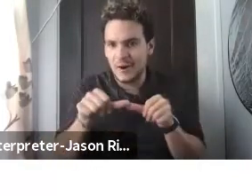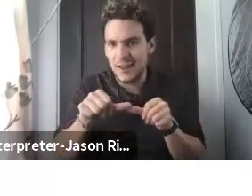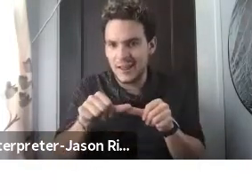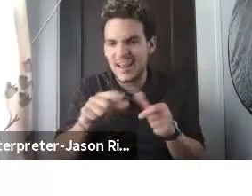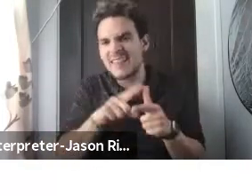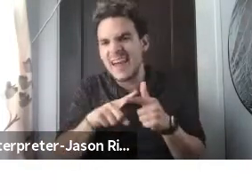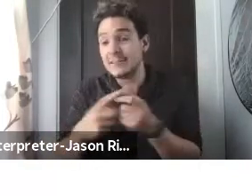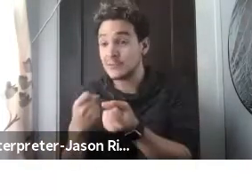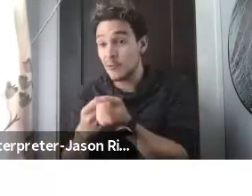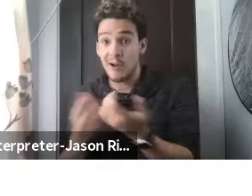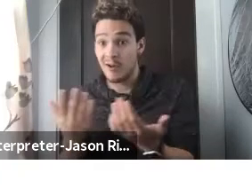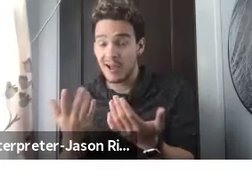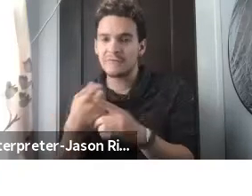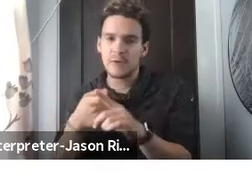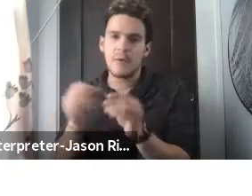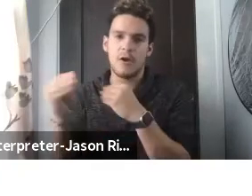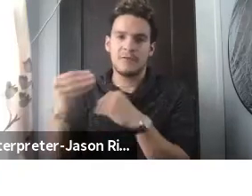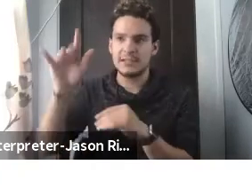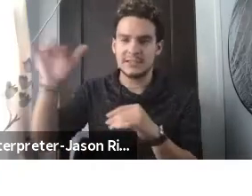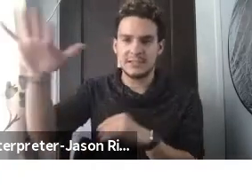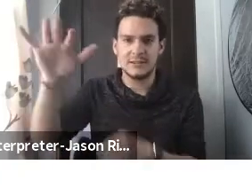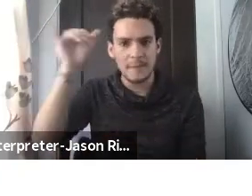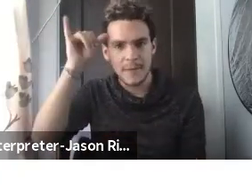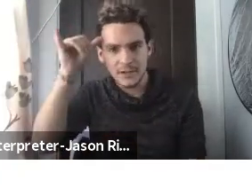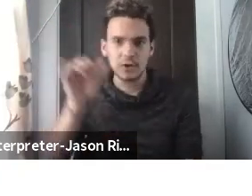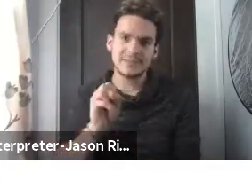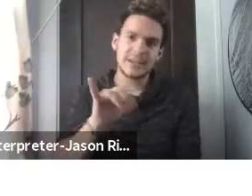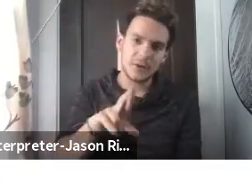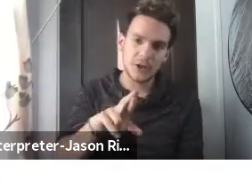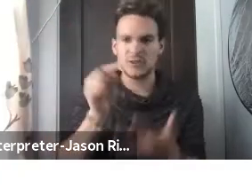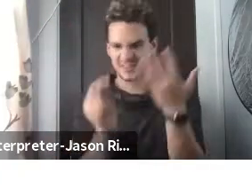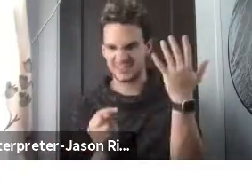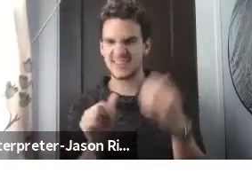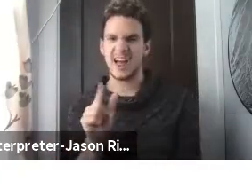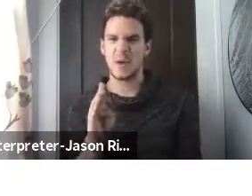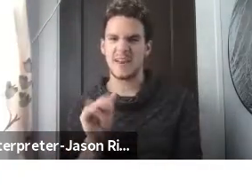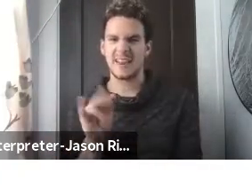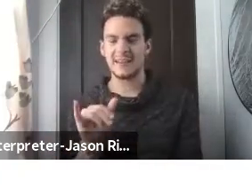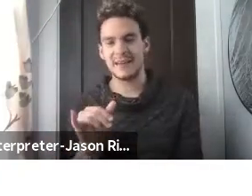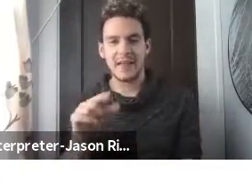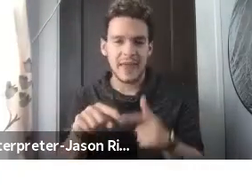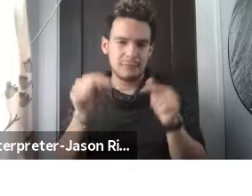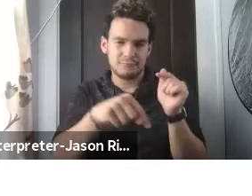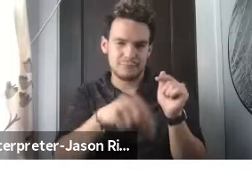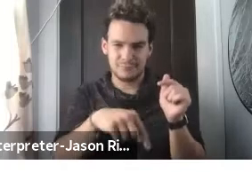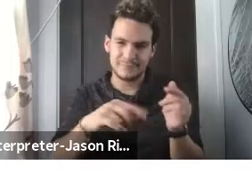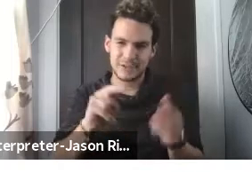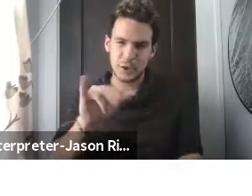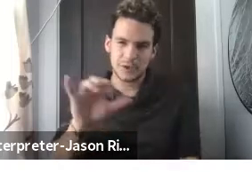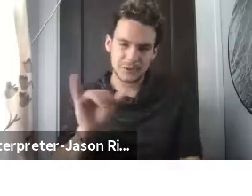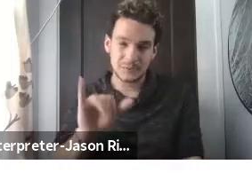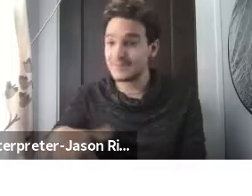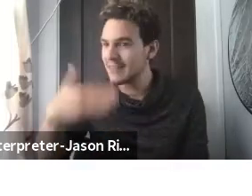then support from offices in Buffalo, Syracuse, Albany, and certainly downstate. Thank you,